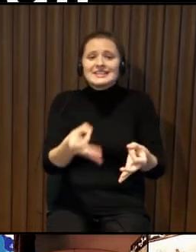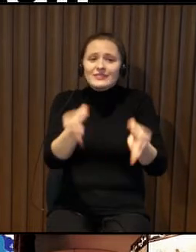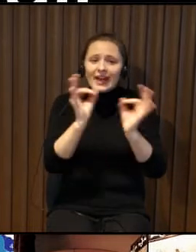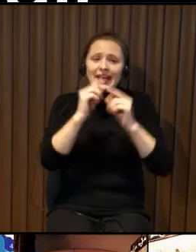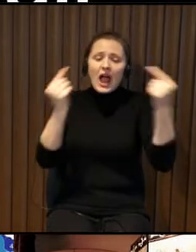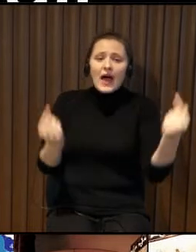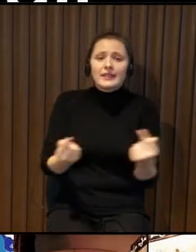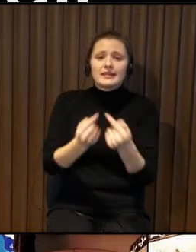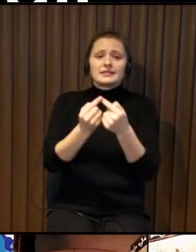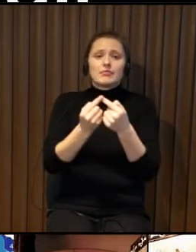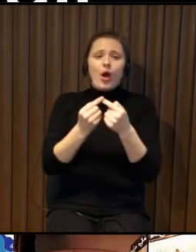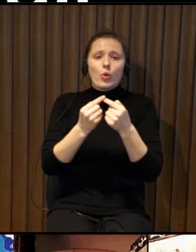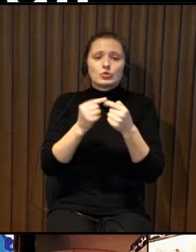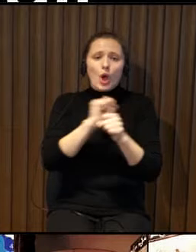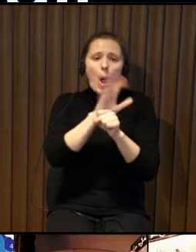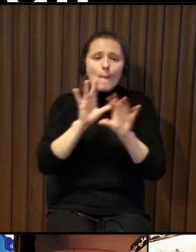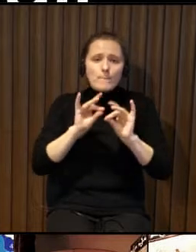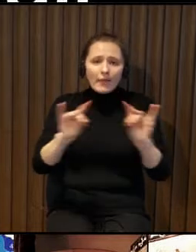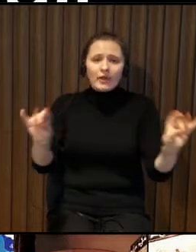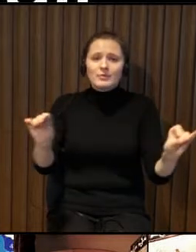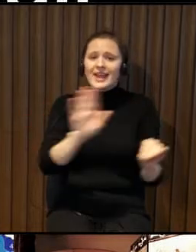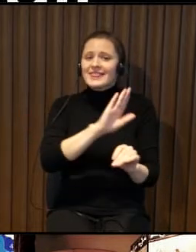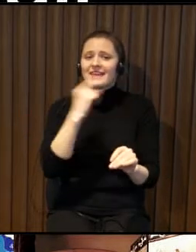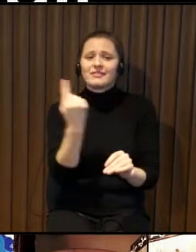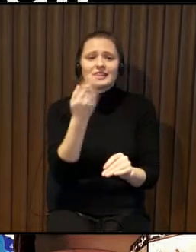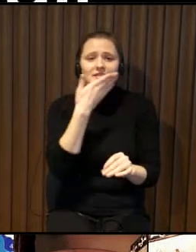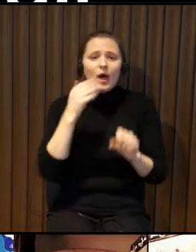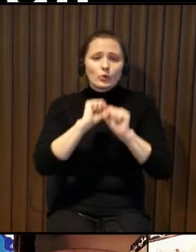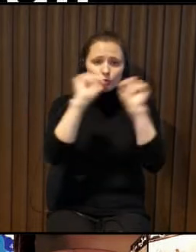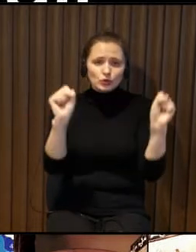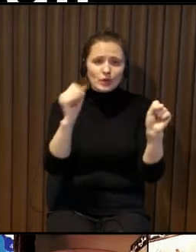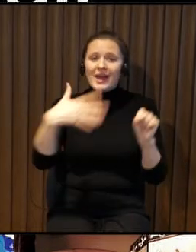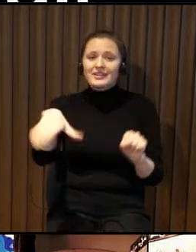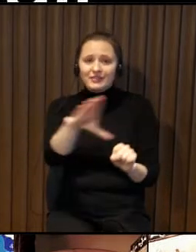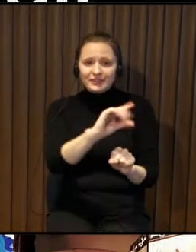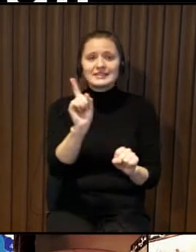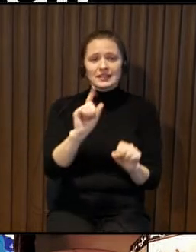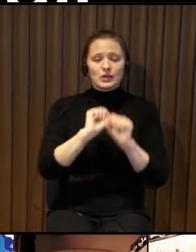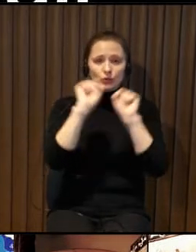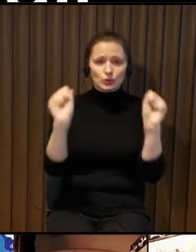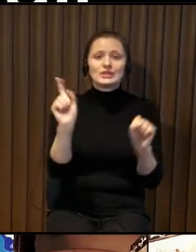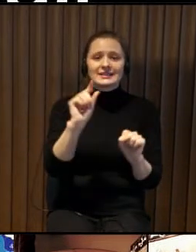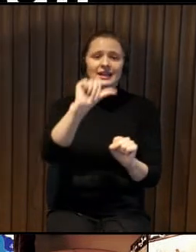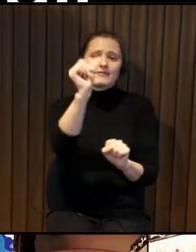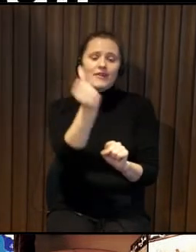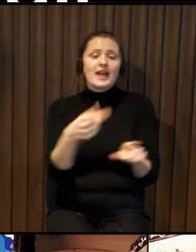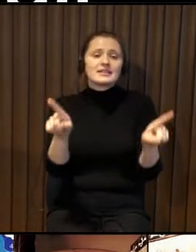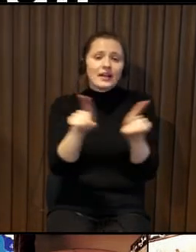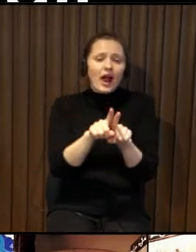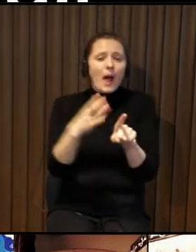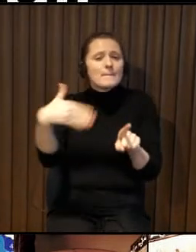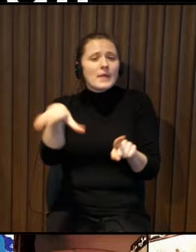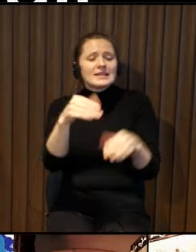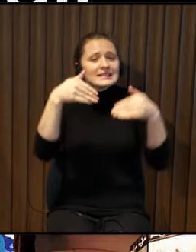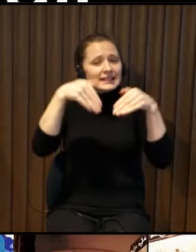us are safe until all of us are safe. But the way we decide, plan, govern, conduct research,